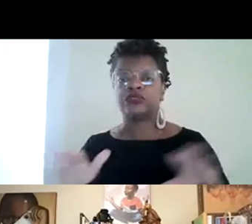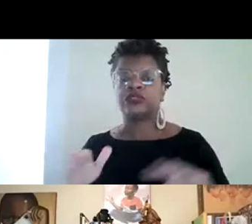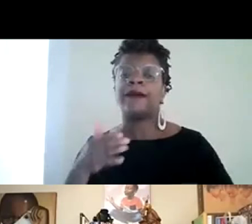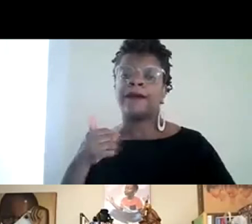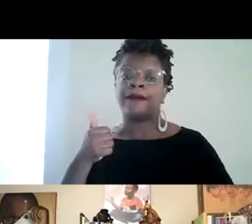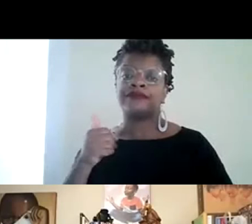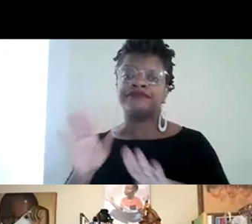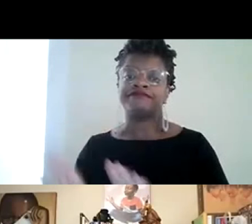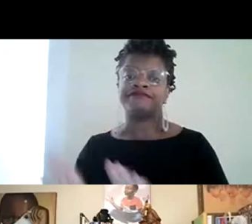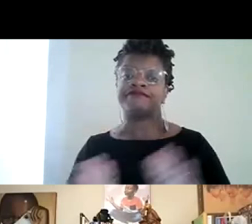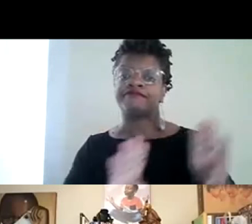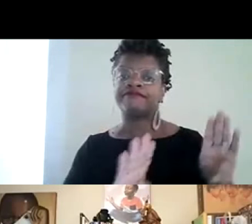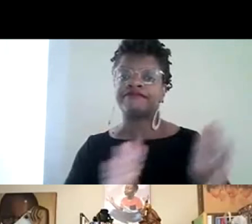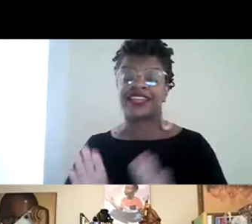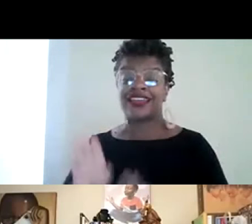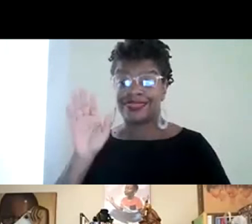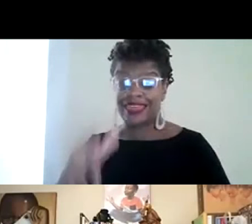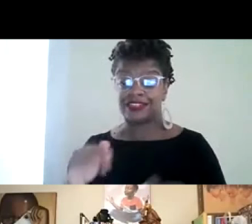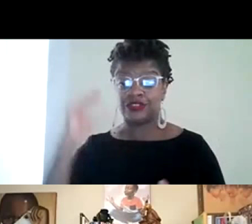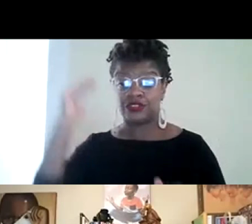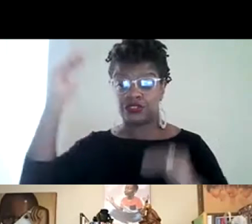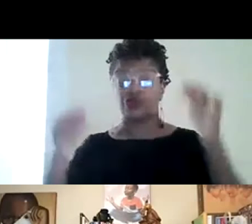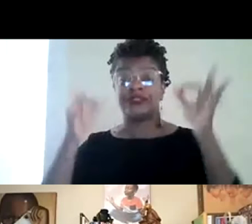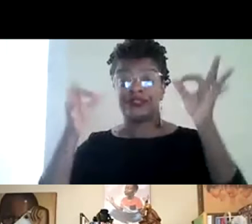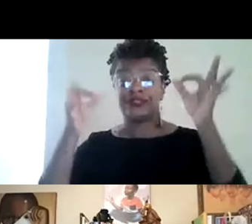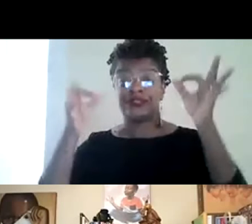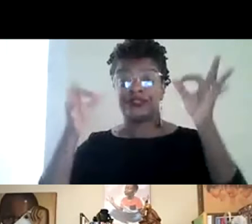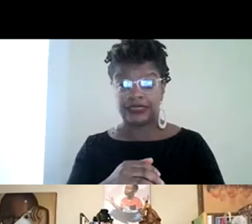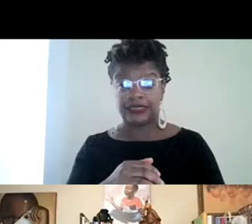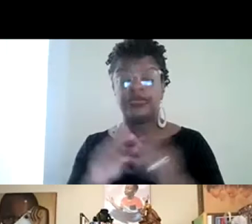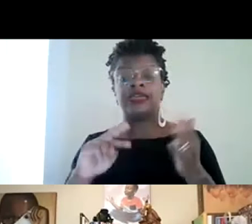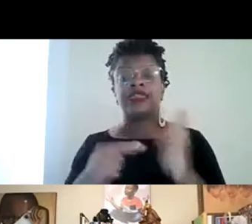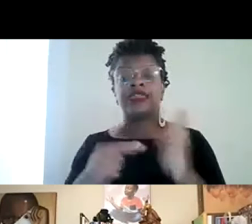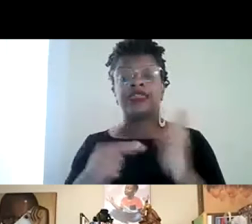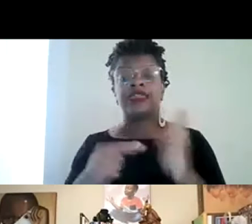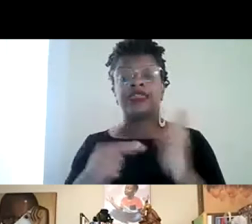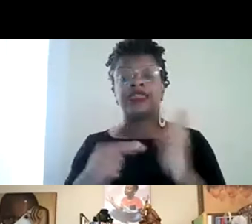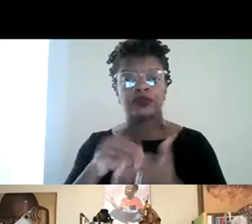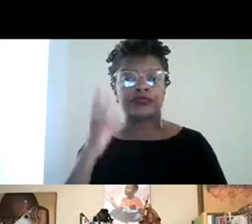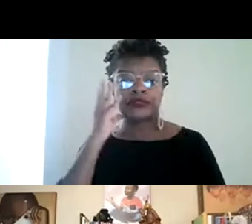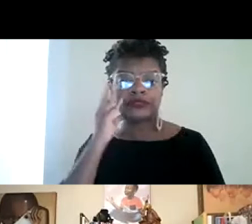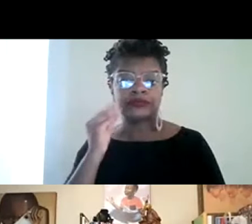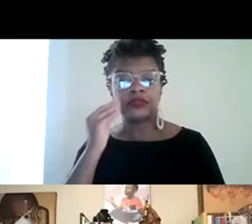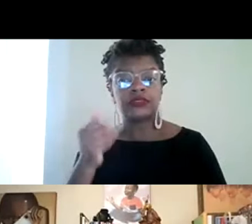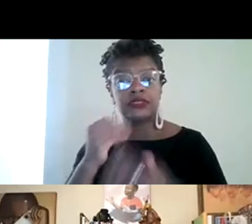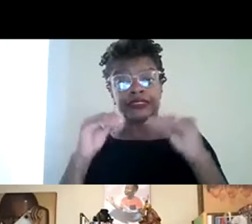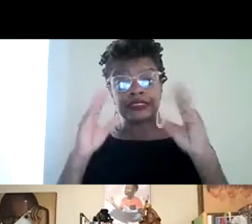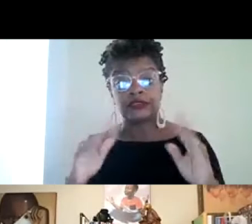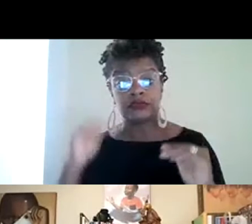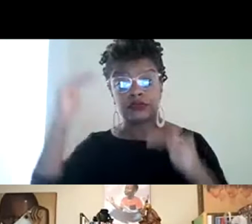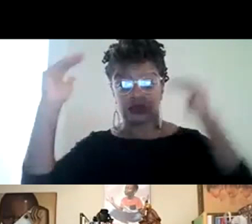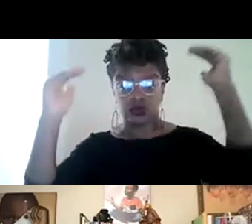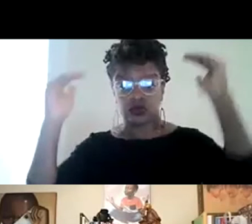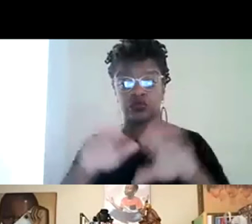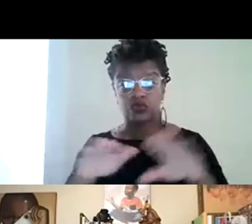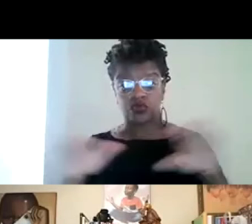relationships, this is authentic care, is grounded in play learning experiences in which teachers, adults